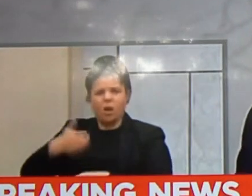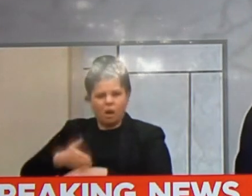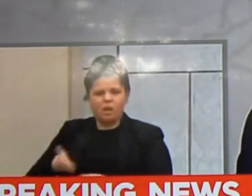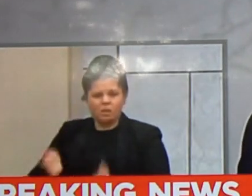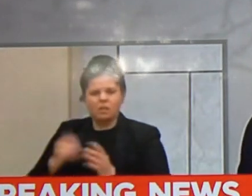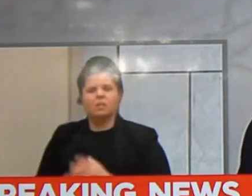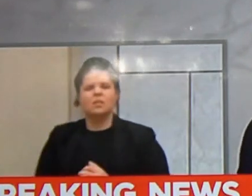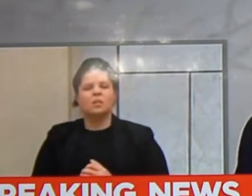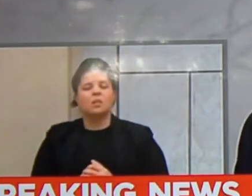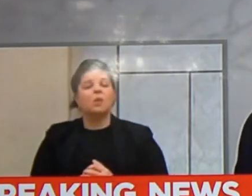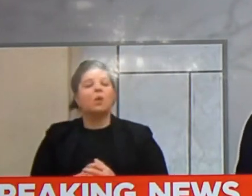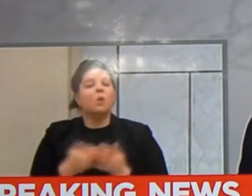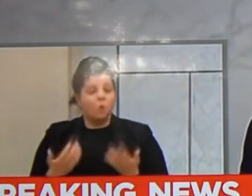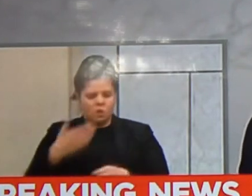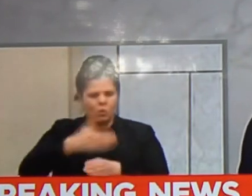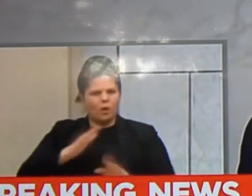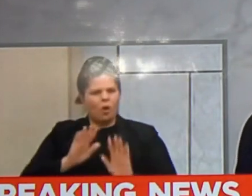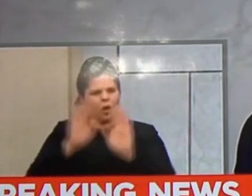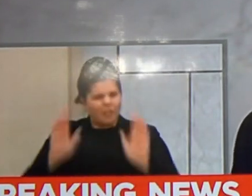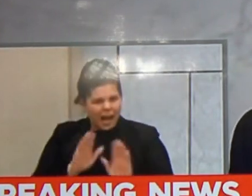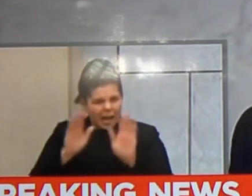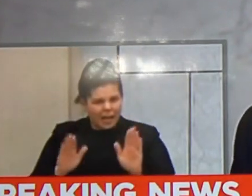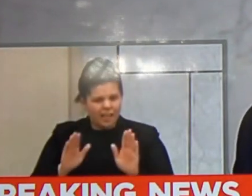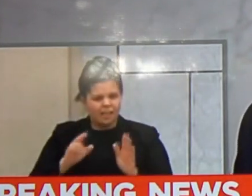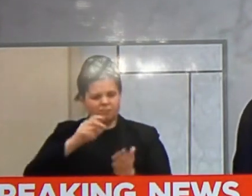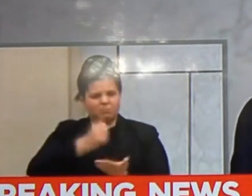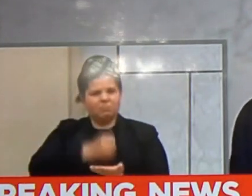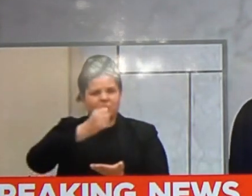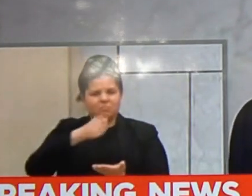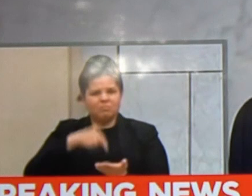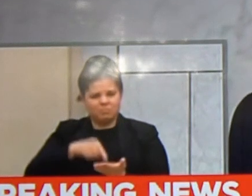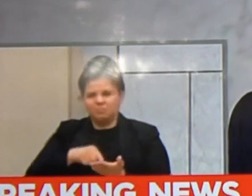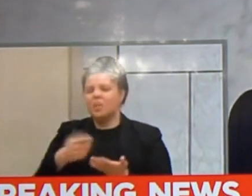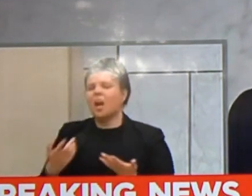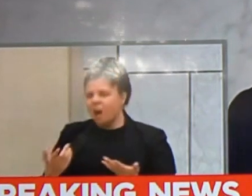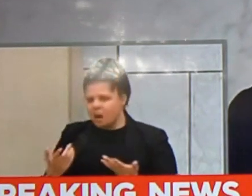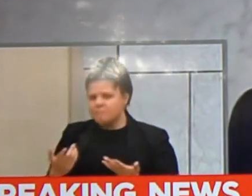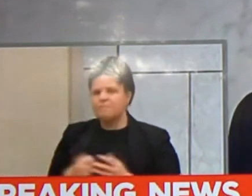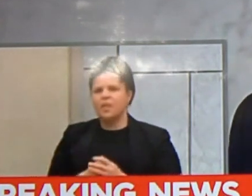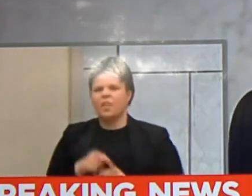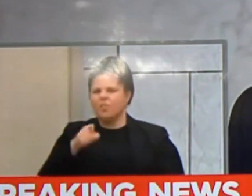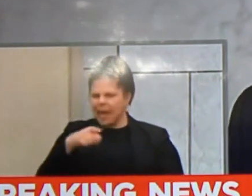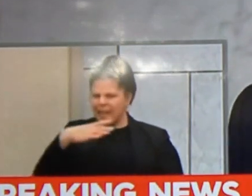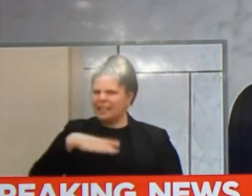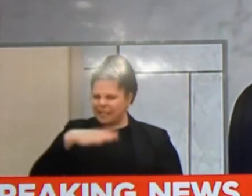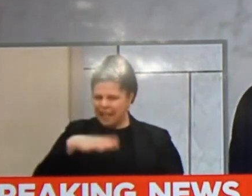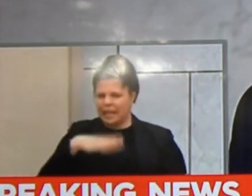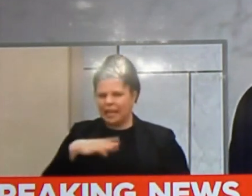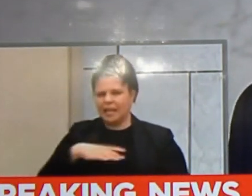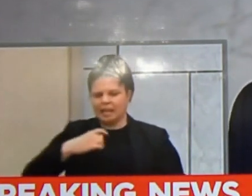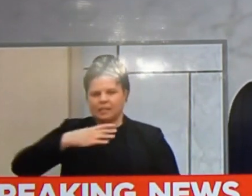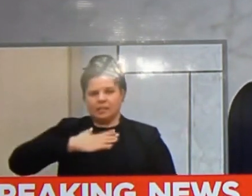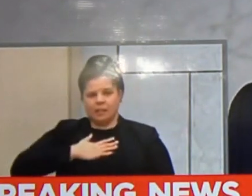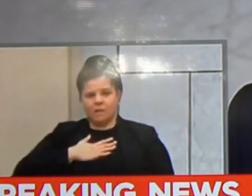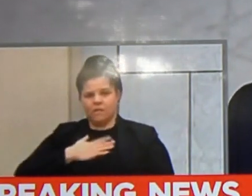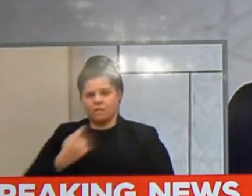makers who are looking to engage in those occupations as they regularly do. They will be required to self-isolate and to